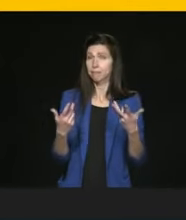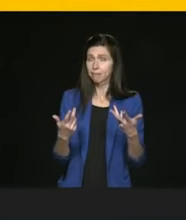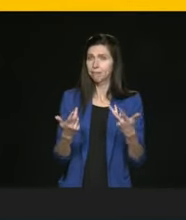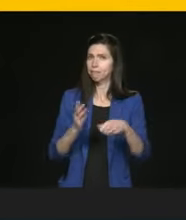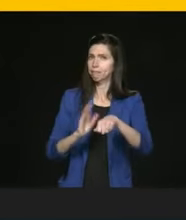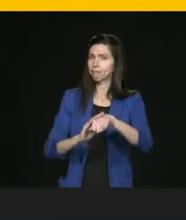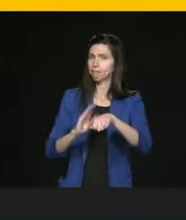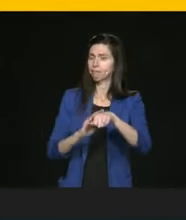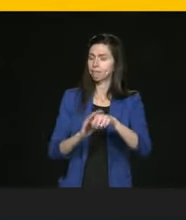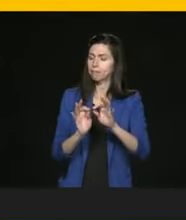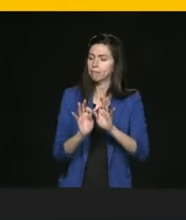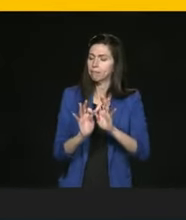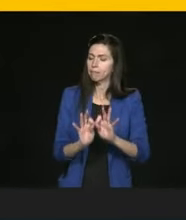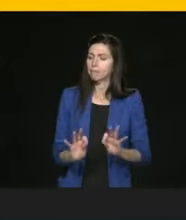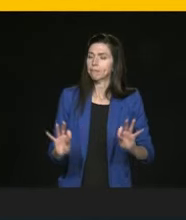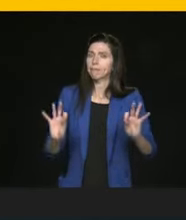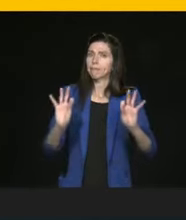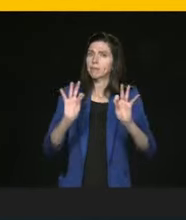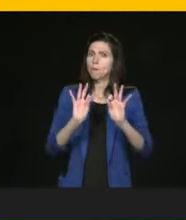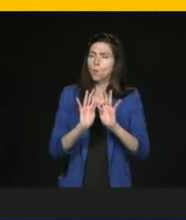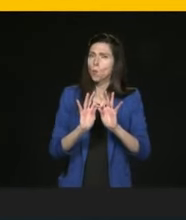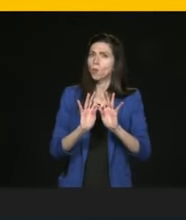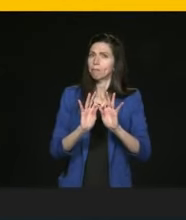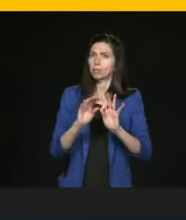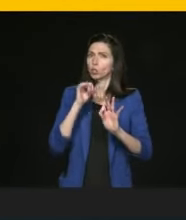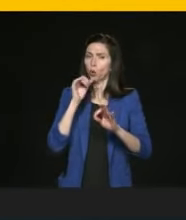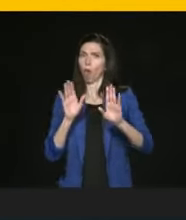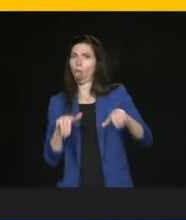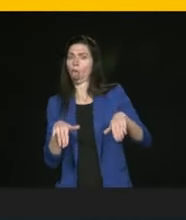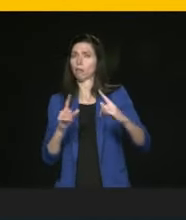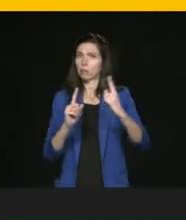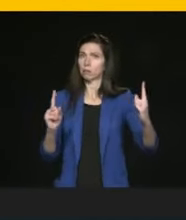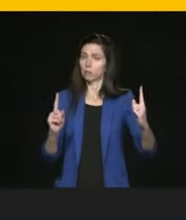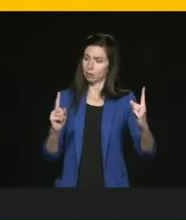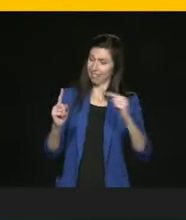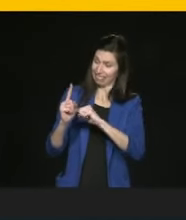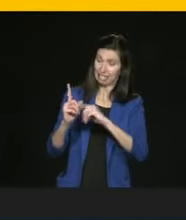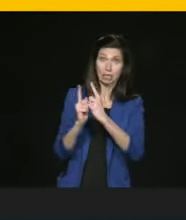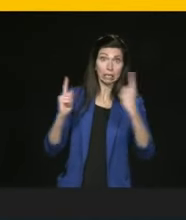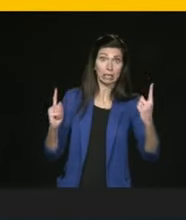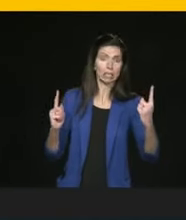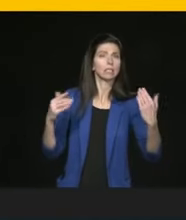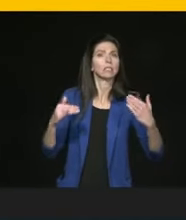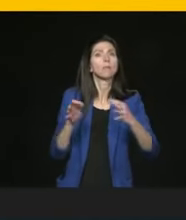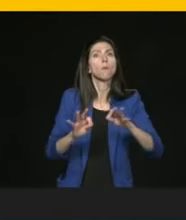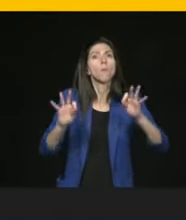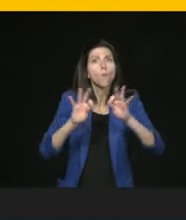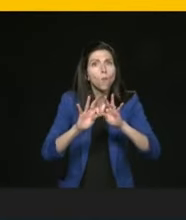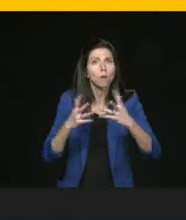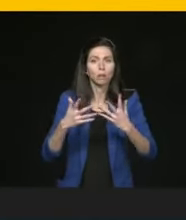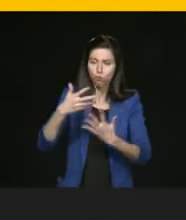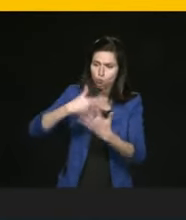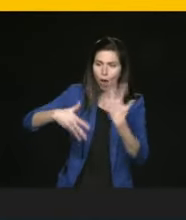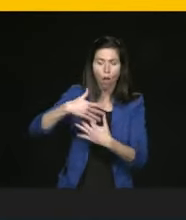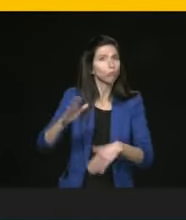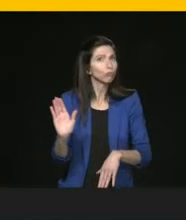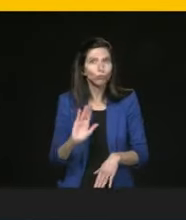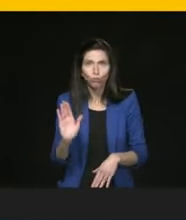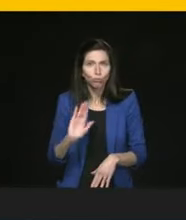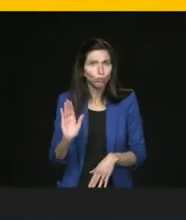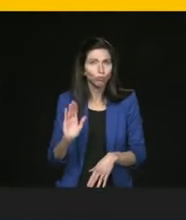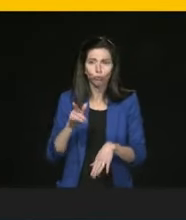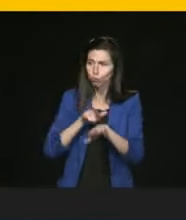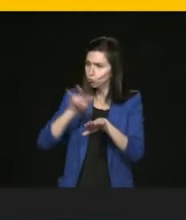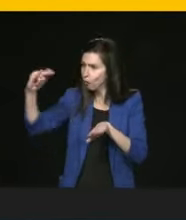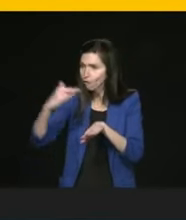seriously. Avoid crowds, gatherings, avoid non-essential travel, limit contact with people who are at high